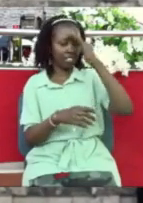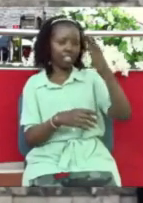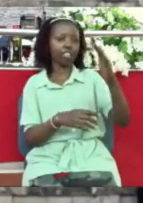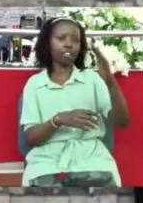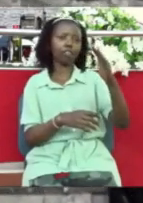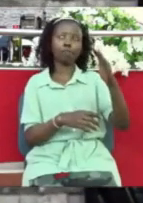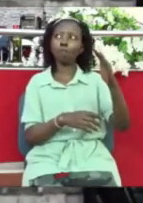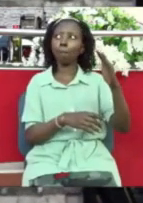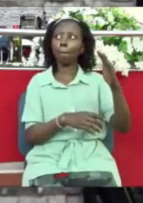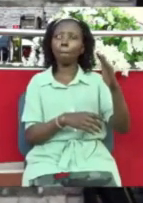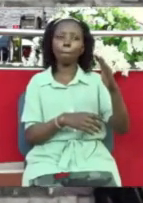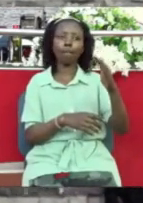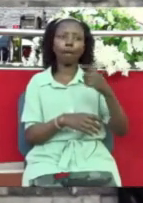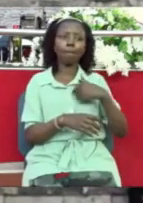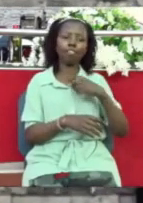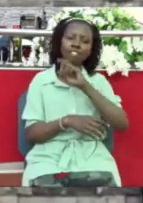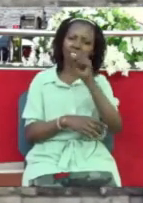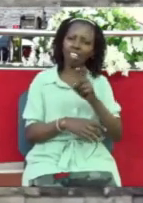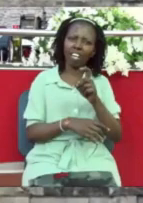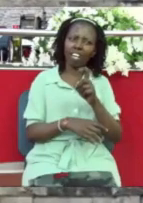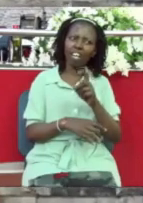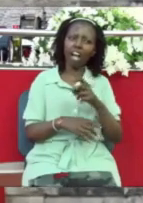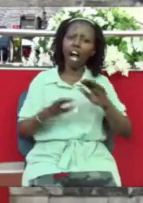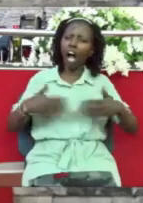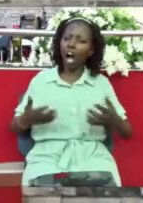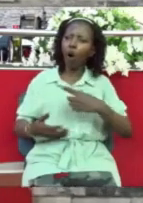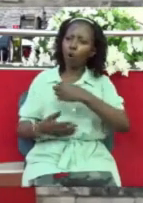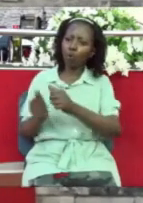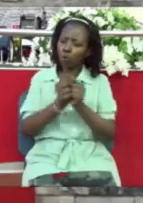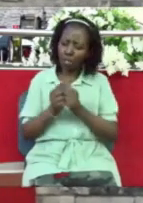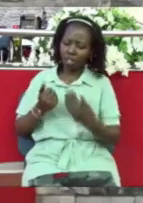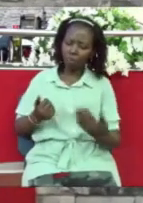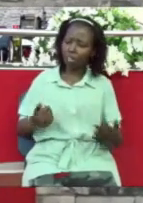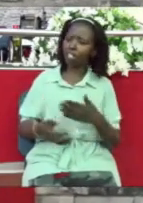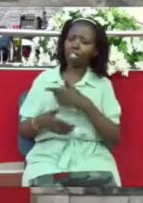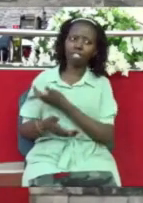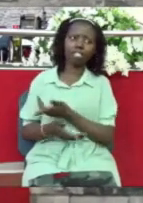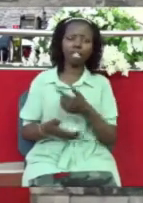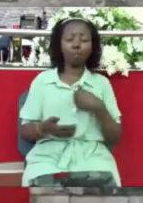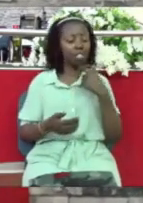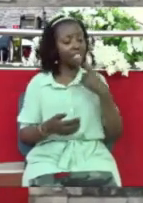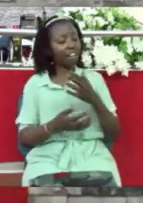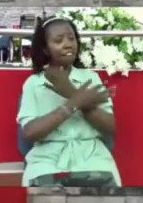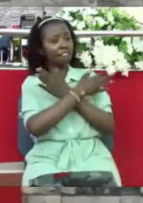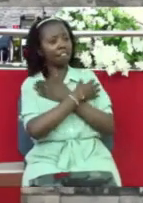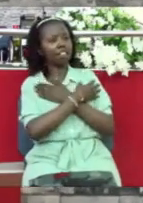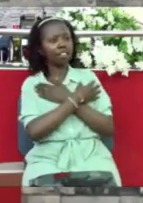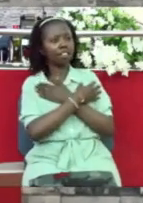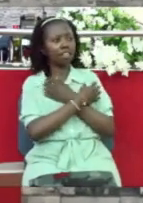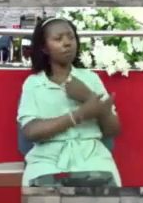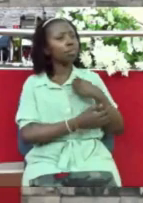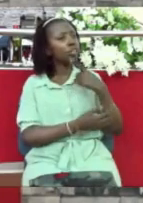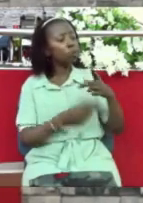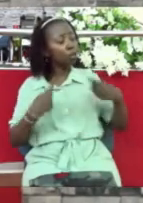Alikuwa he was saying, Jimmy, how are you going to take these things? Akaniuliza utapeleka hizi vitu. And I'm telling him, I told the people back